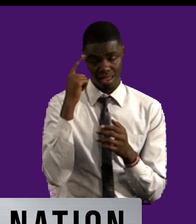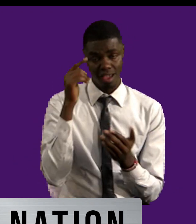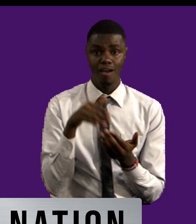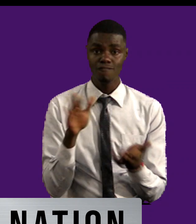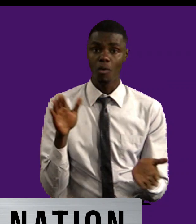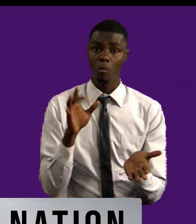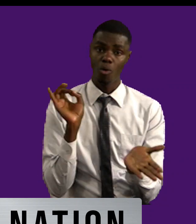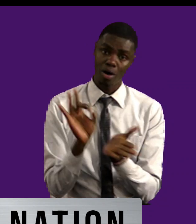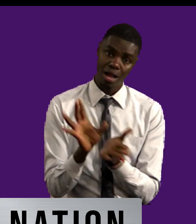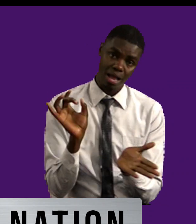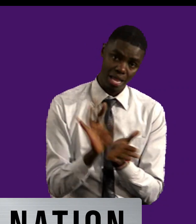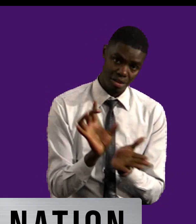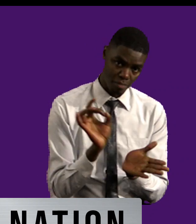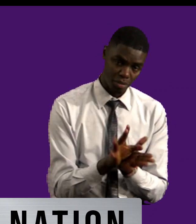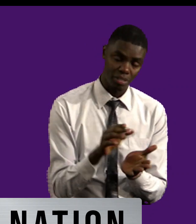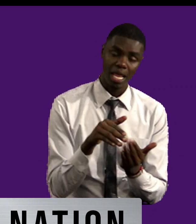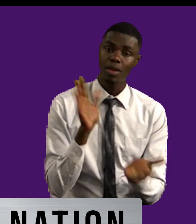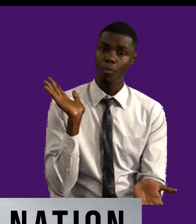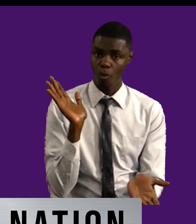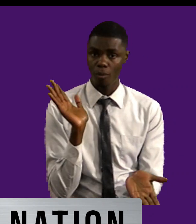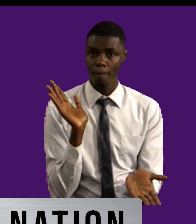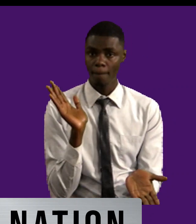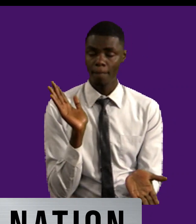more impeachments and more